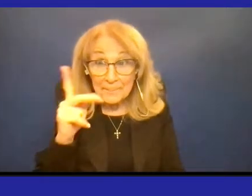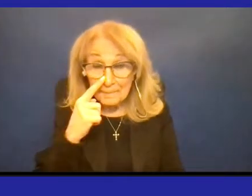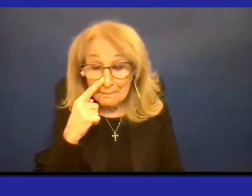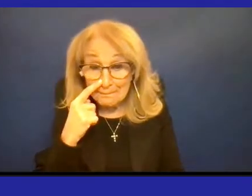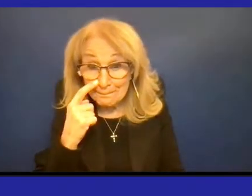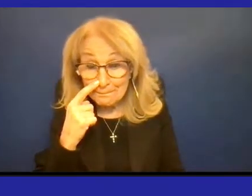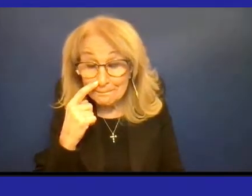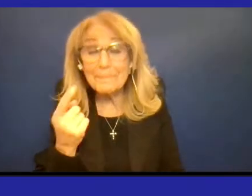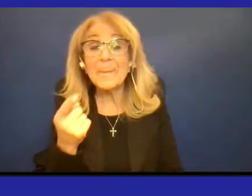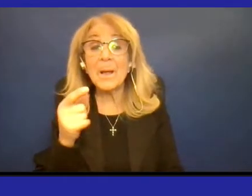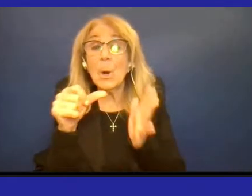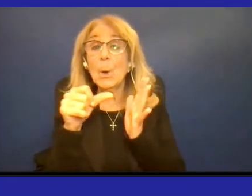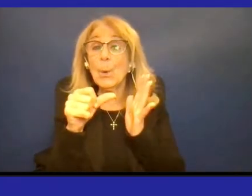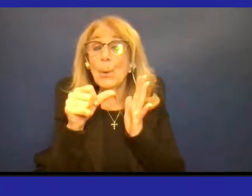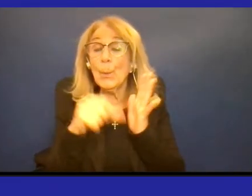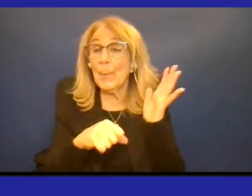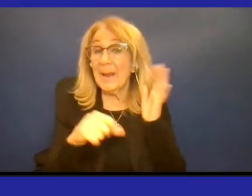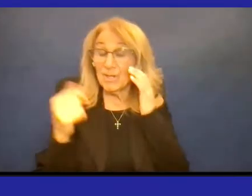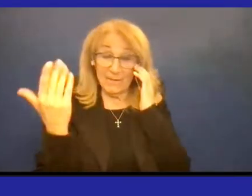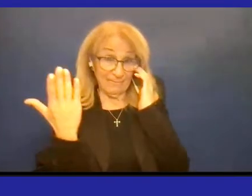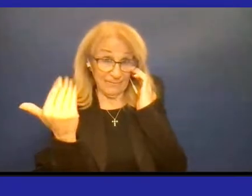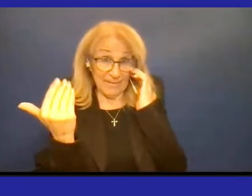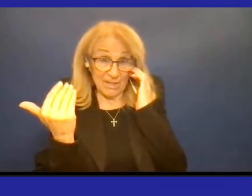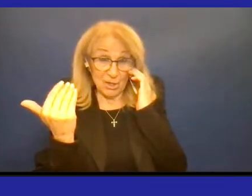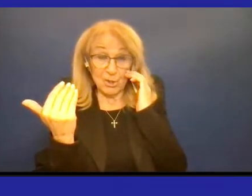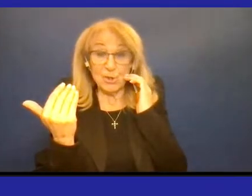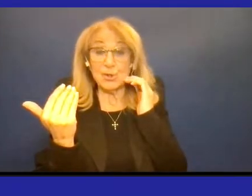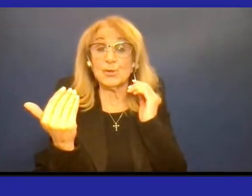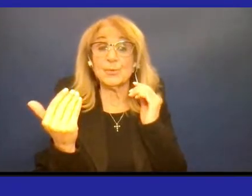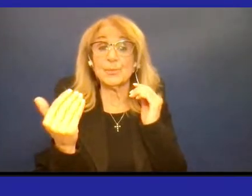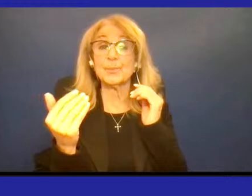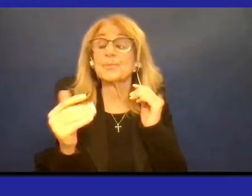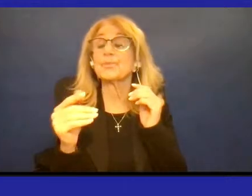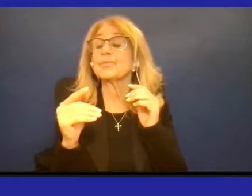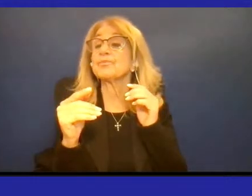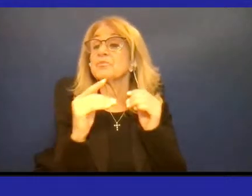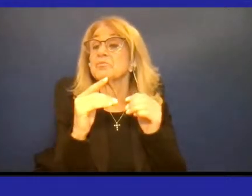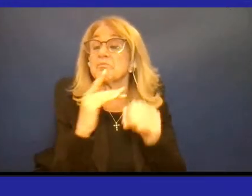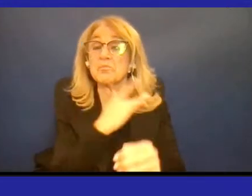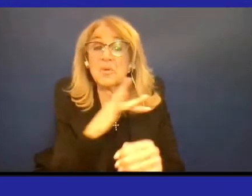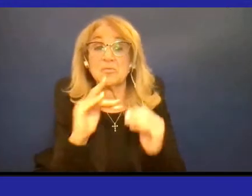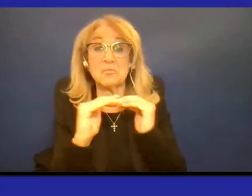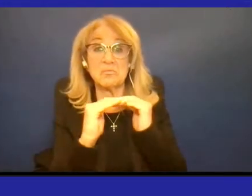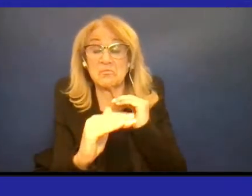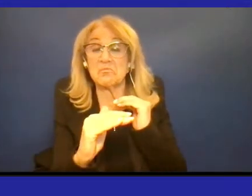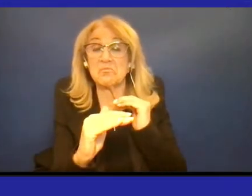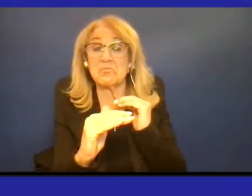So on page 15, stable trends continued, the financial sustainability.